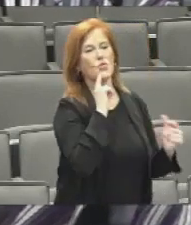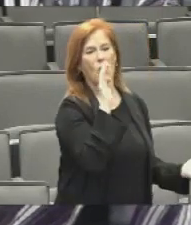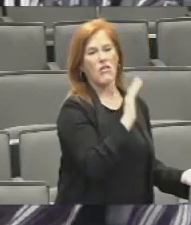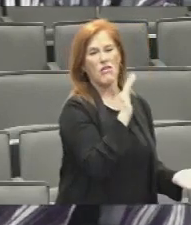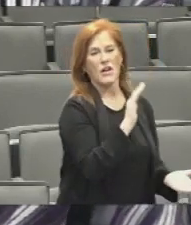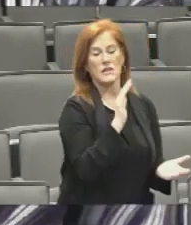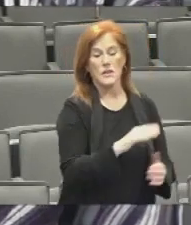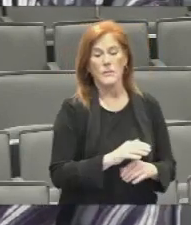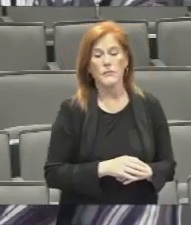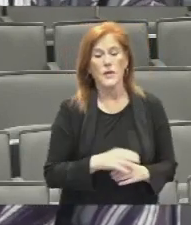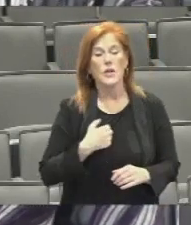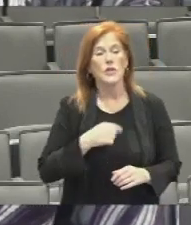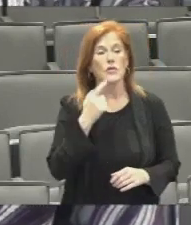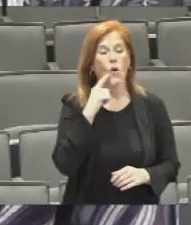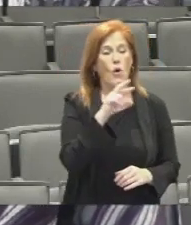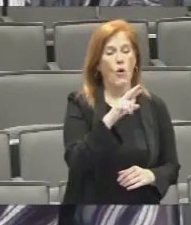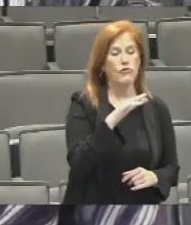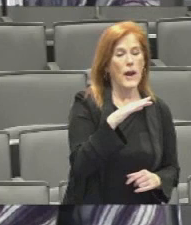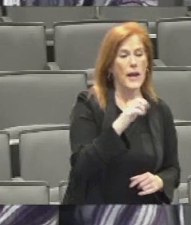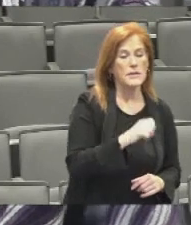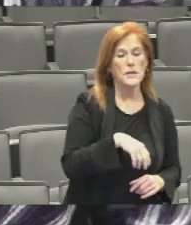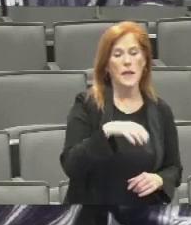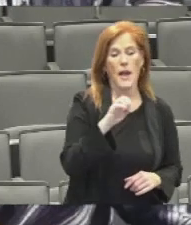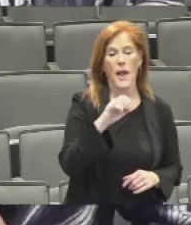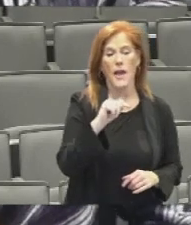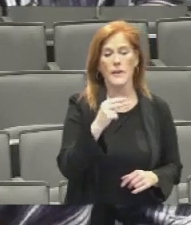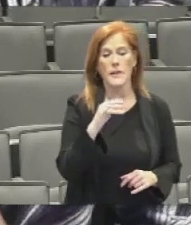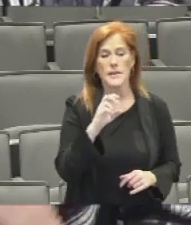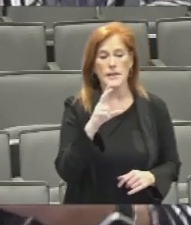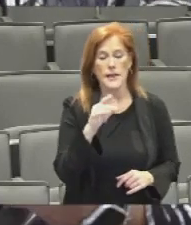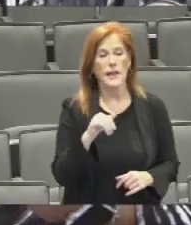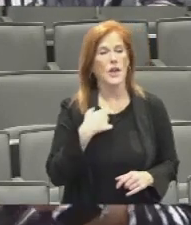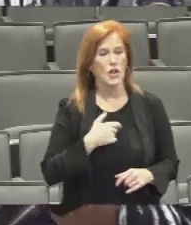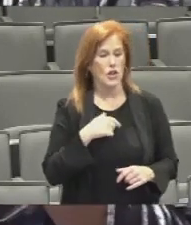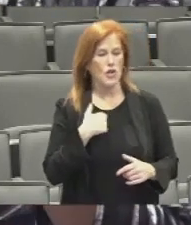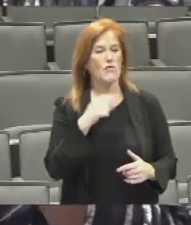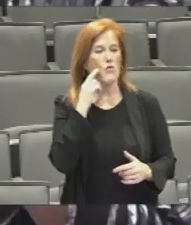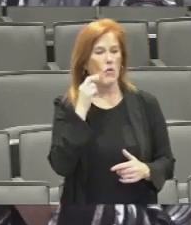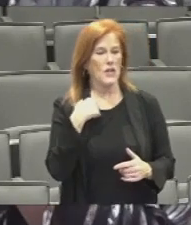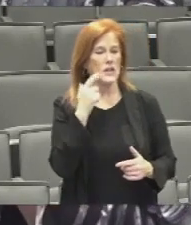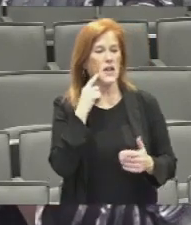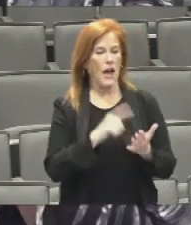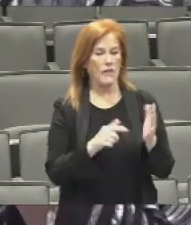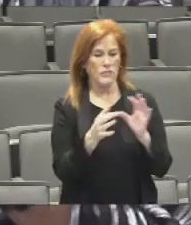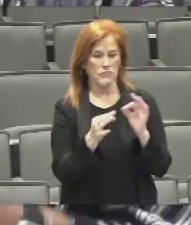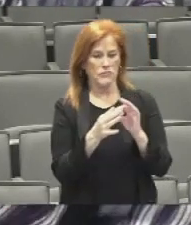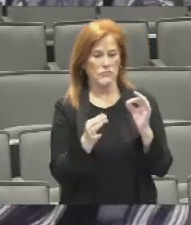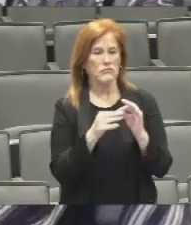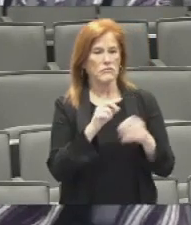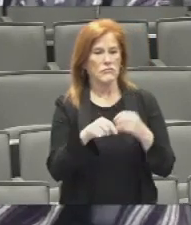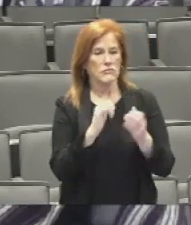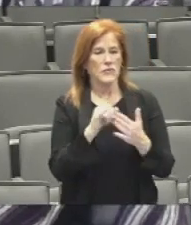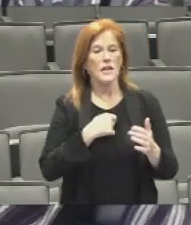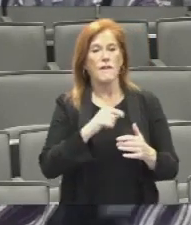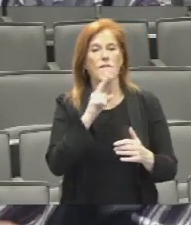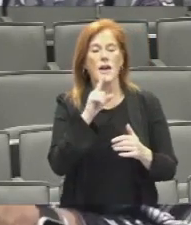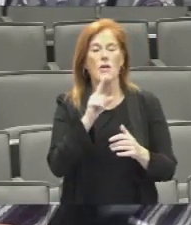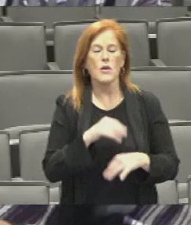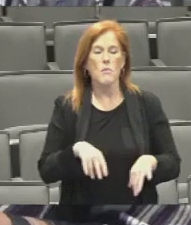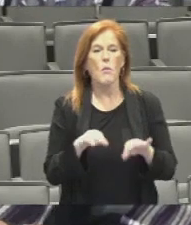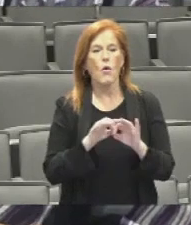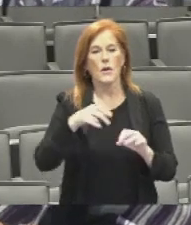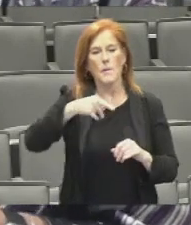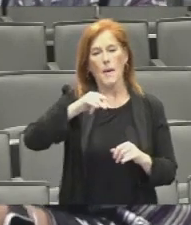look at race and ethnicity, I think you have heard me talk about this. It is really important in public health that